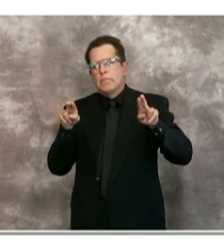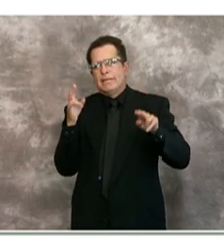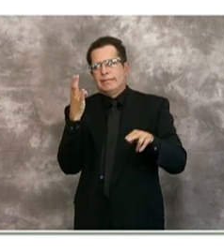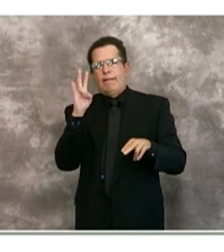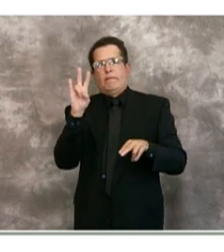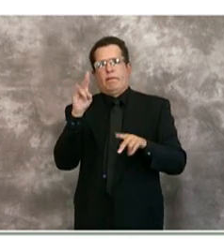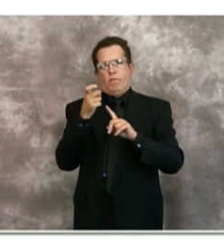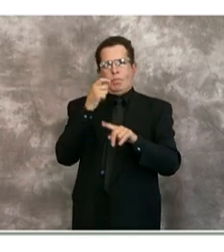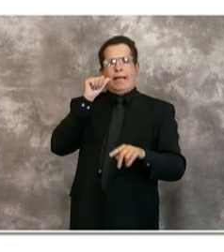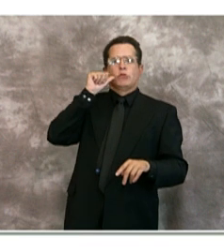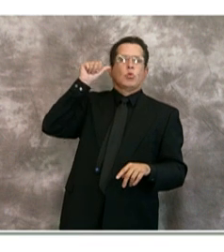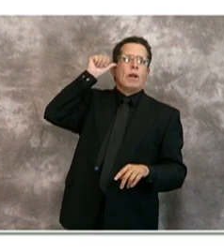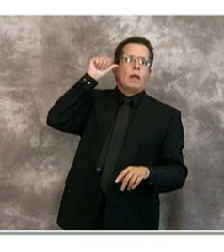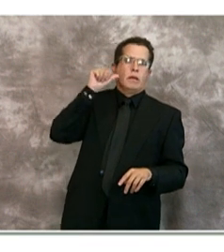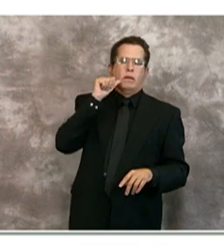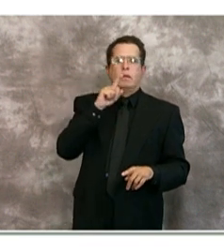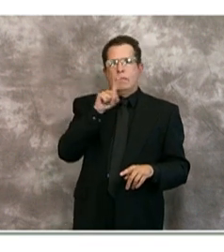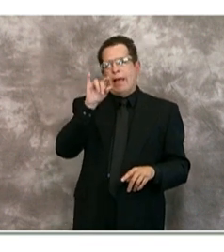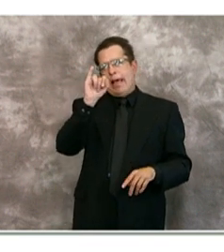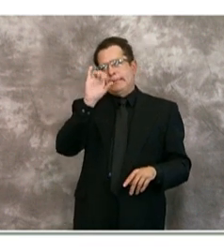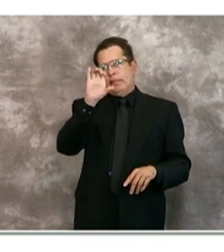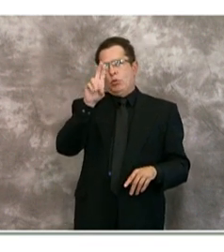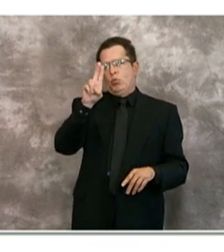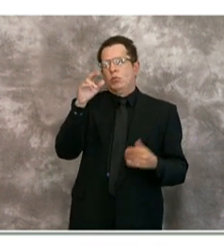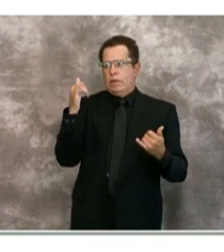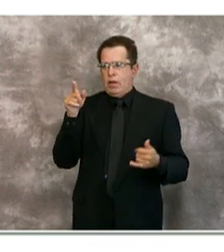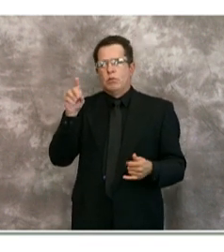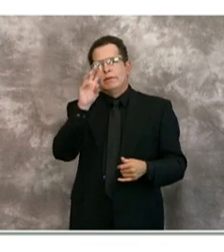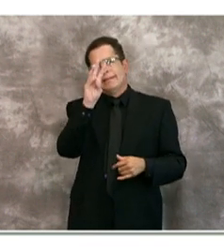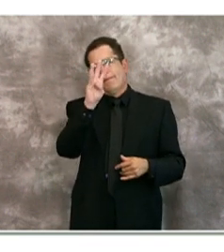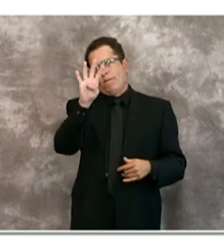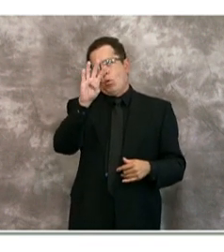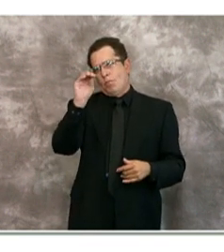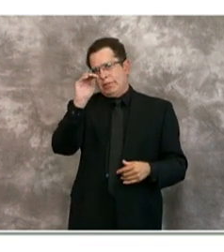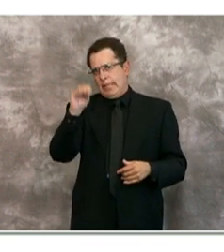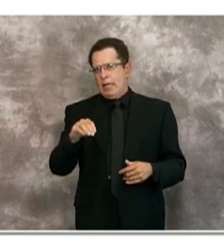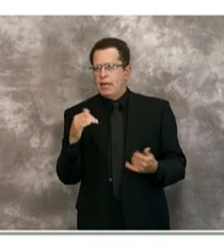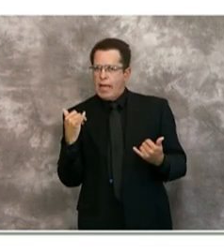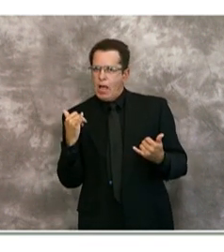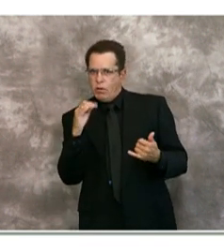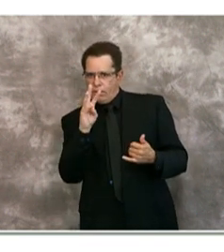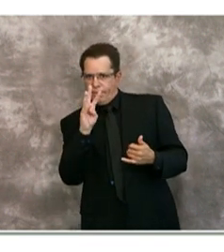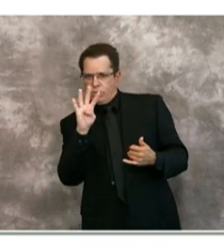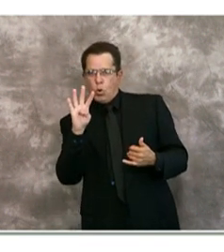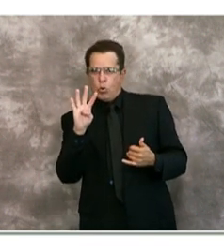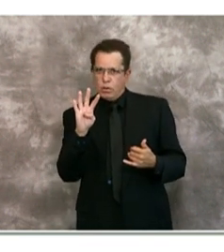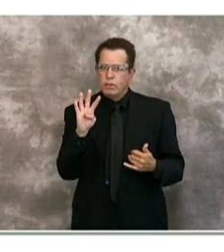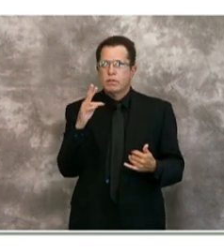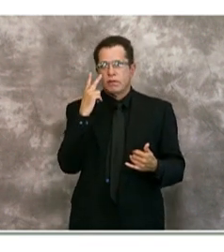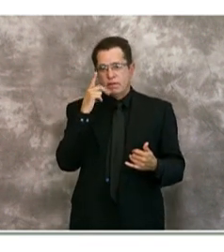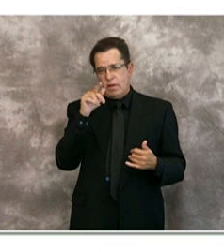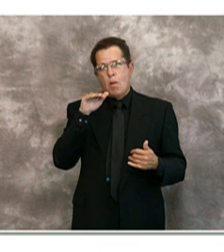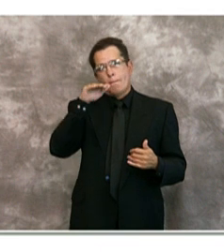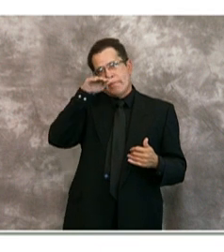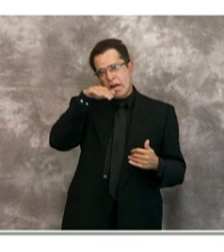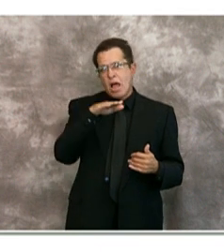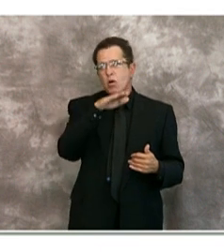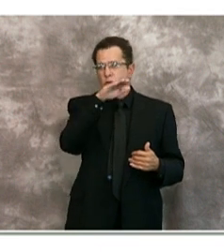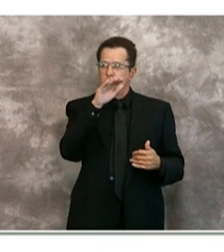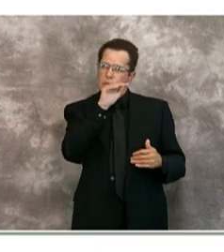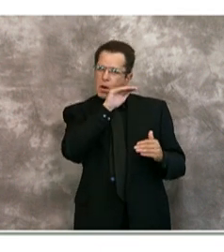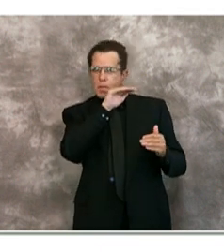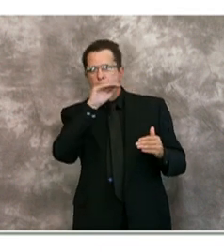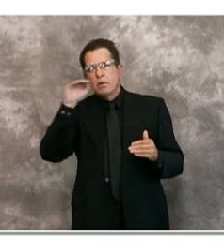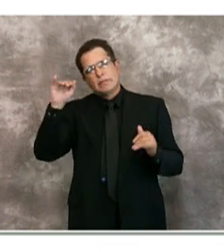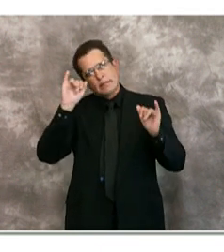from yesterday. Again, ICU occupancy at about 64%, which again, you see that kind of rolling up and down, but generally staying